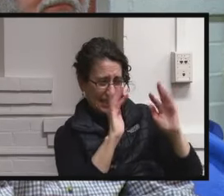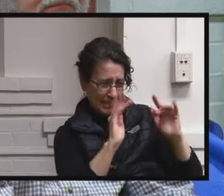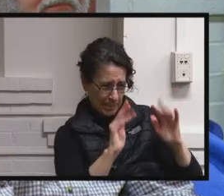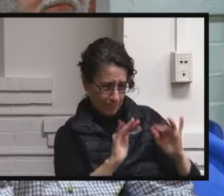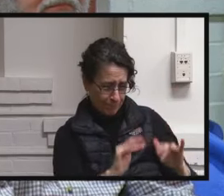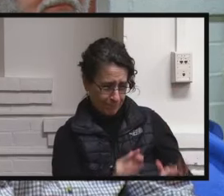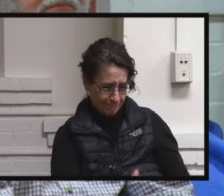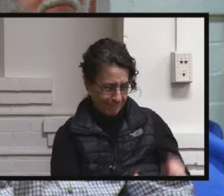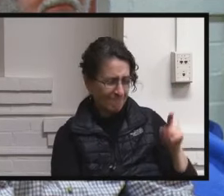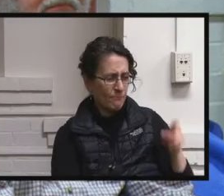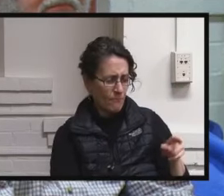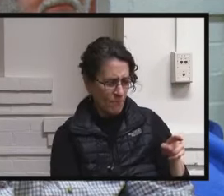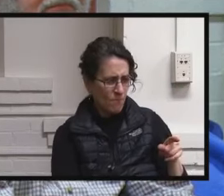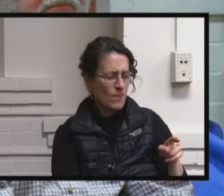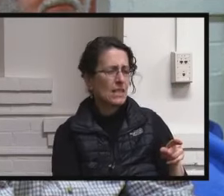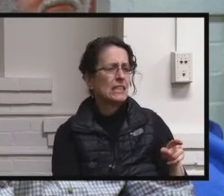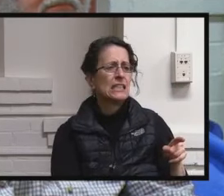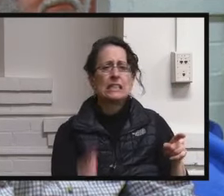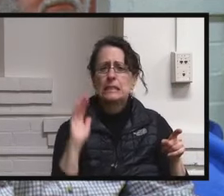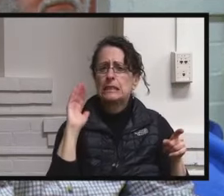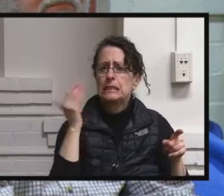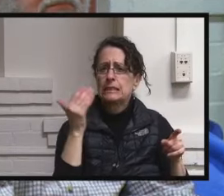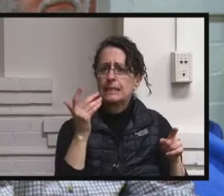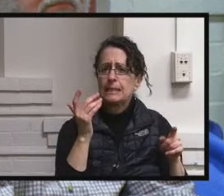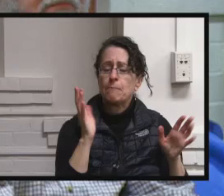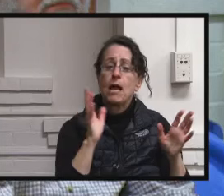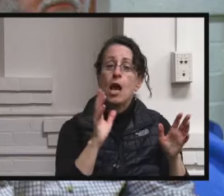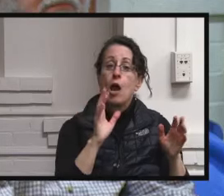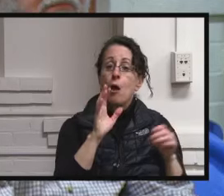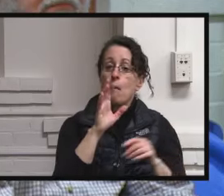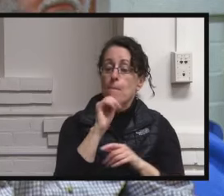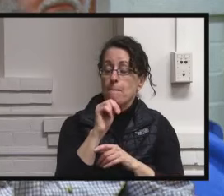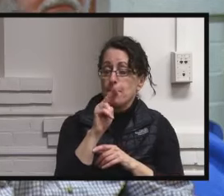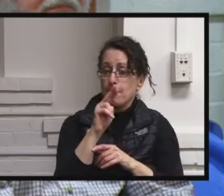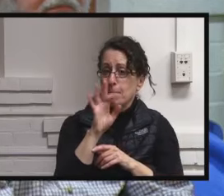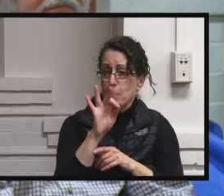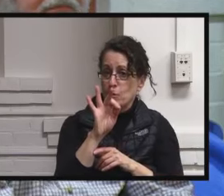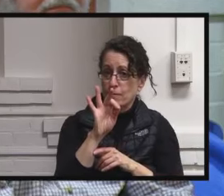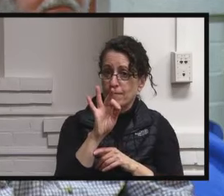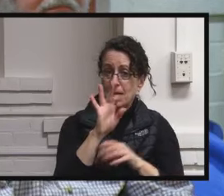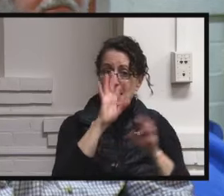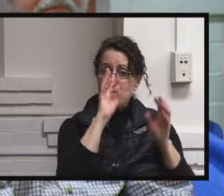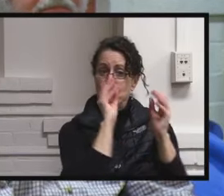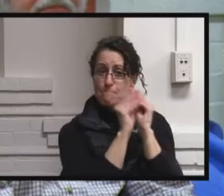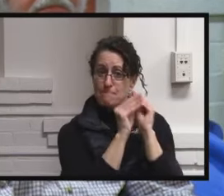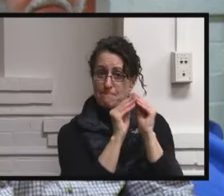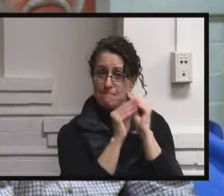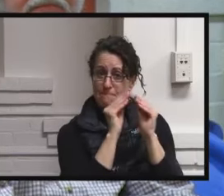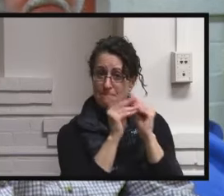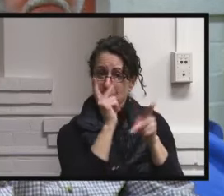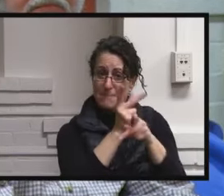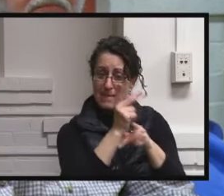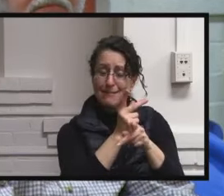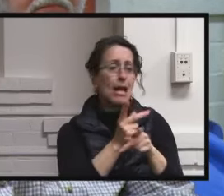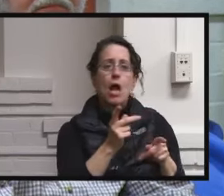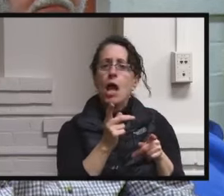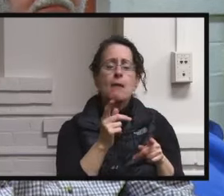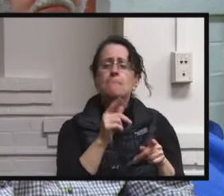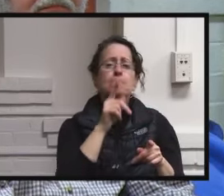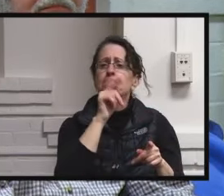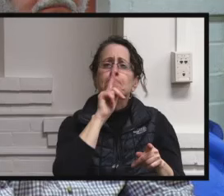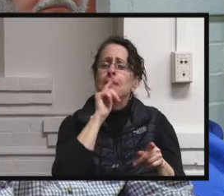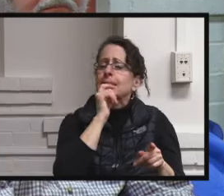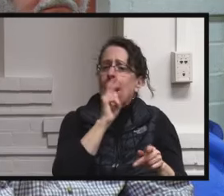that the number in there for maintenance of the MRF, even though it wouldn't be used, we would still have to heat it to make sure